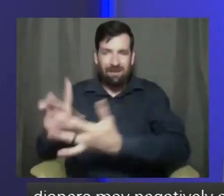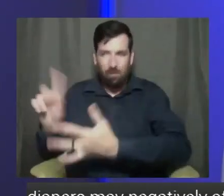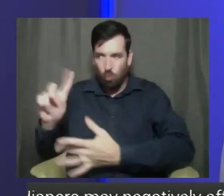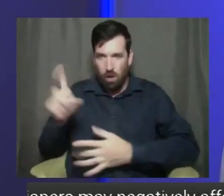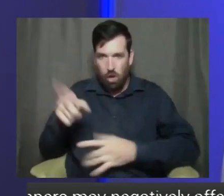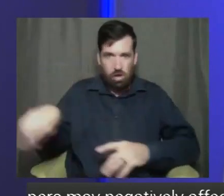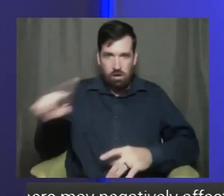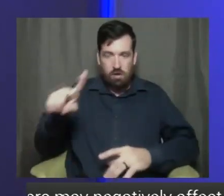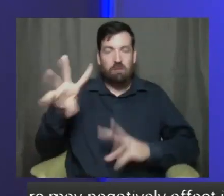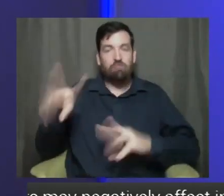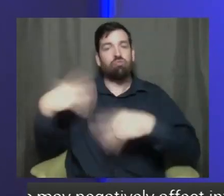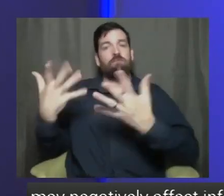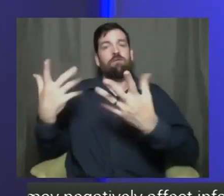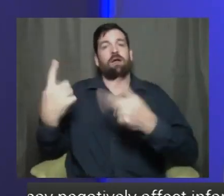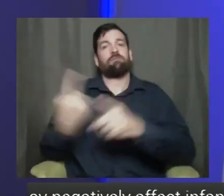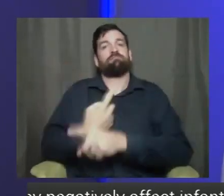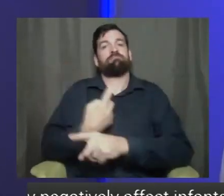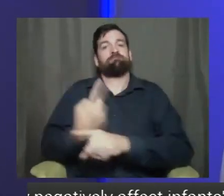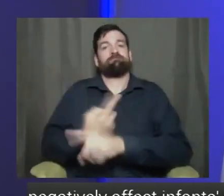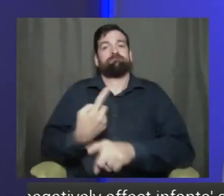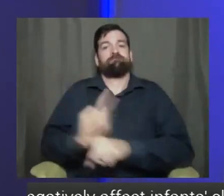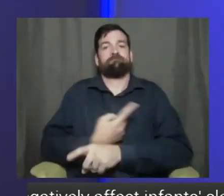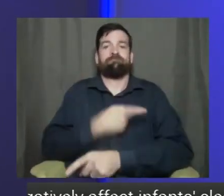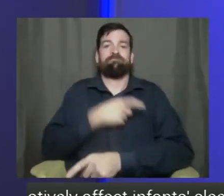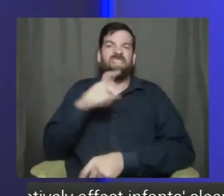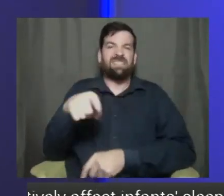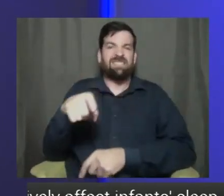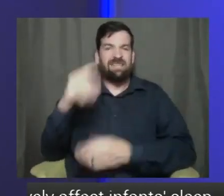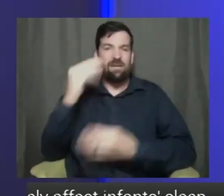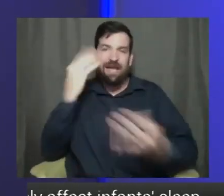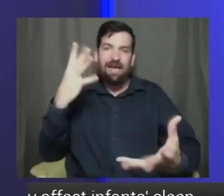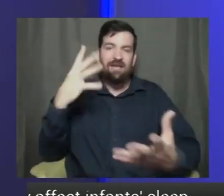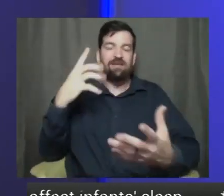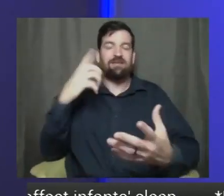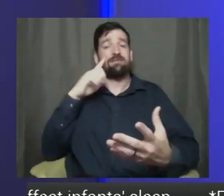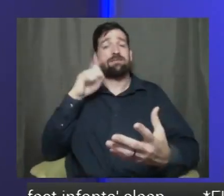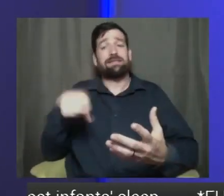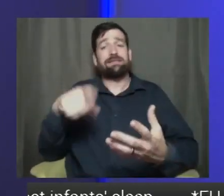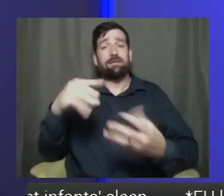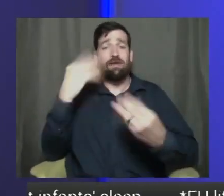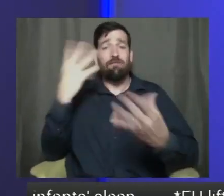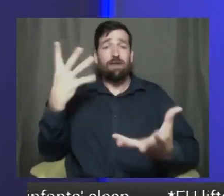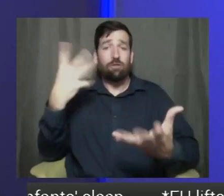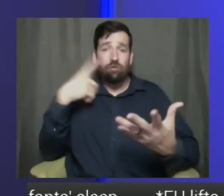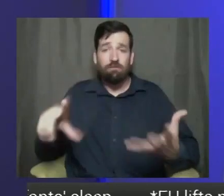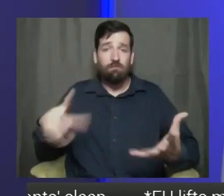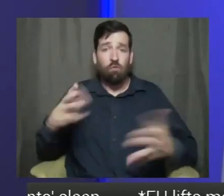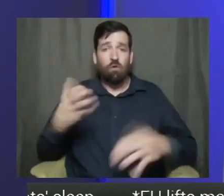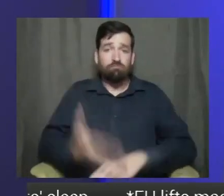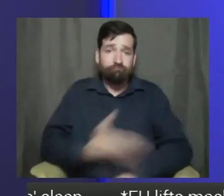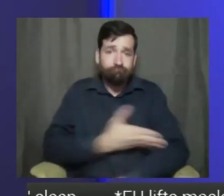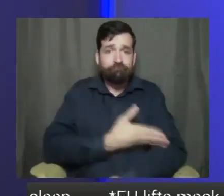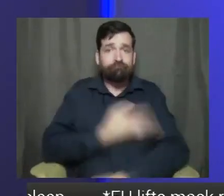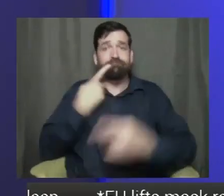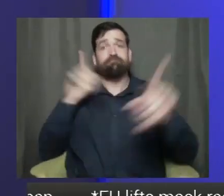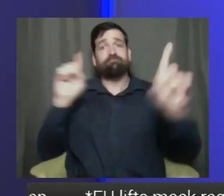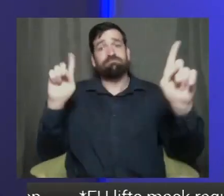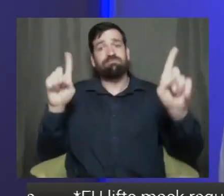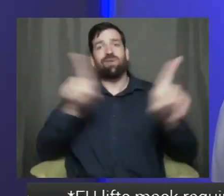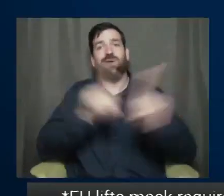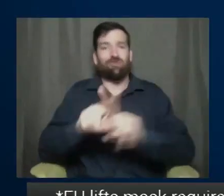necessary data, the necessary information to thrive, and also with the necessary resources that they need to be